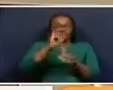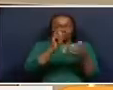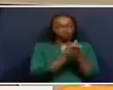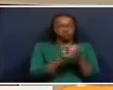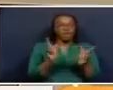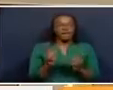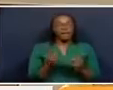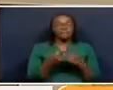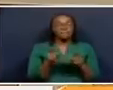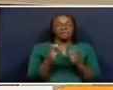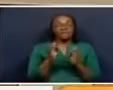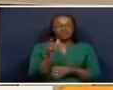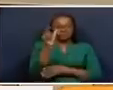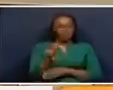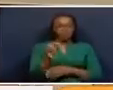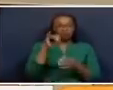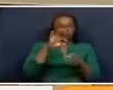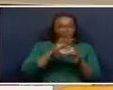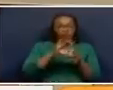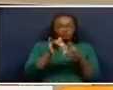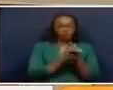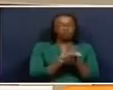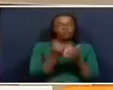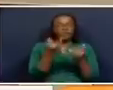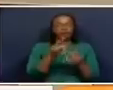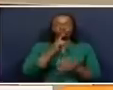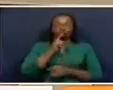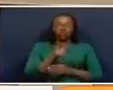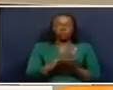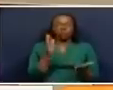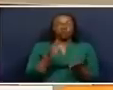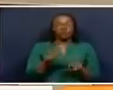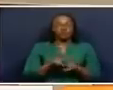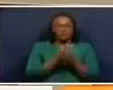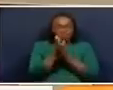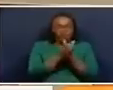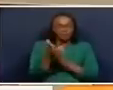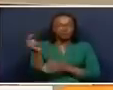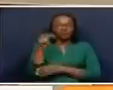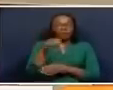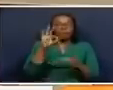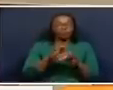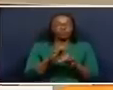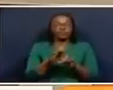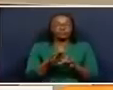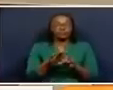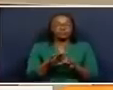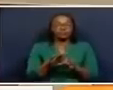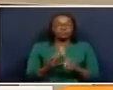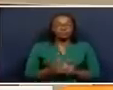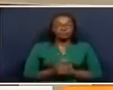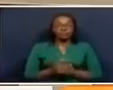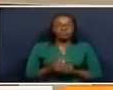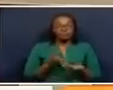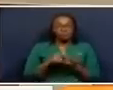but someone who was voting for Jubilee is more convinced and therefore is more committed to coming out. And this is an election that is going to depend on turnout. So anything